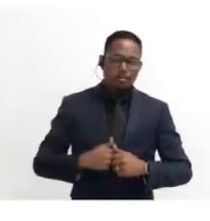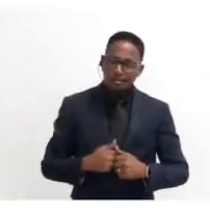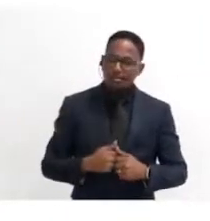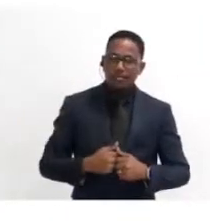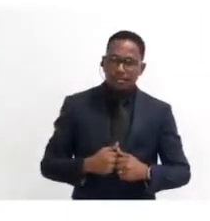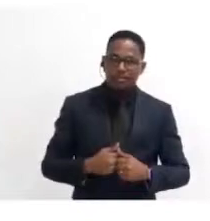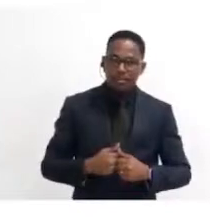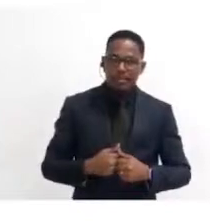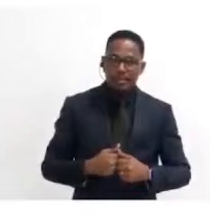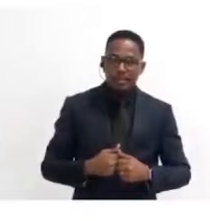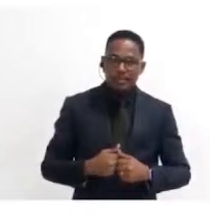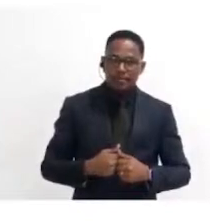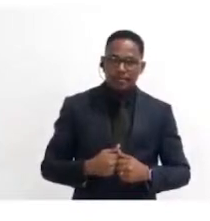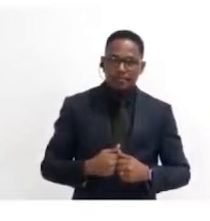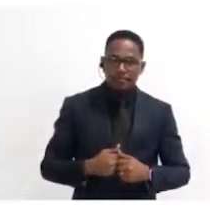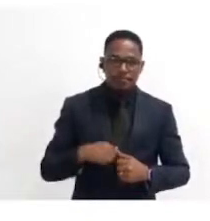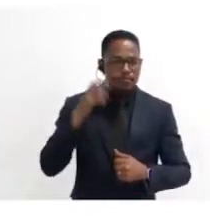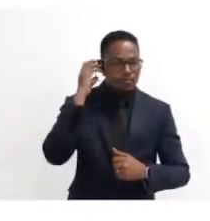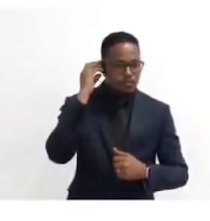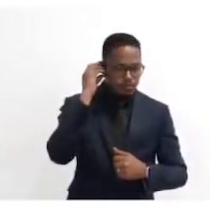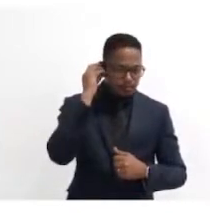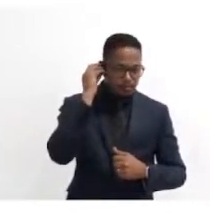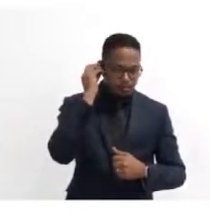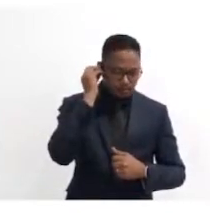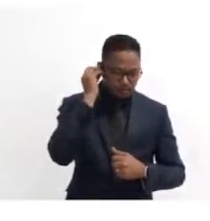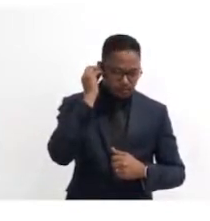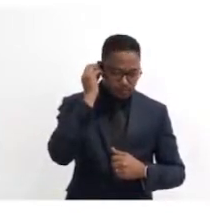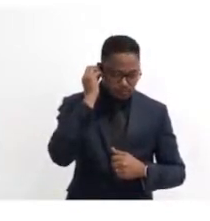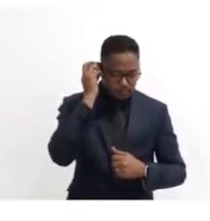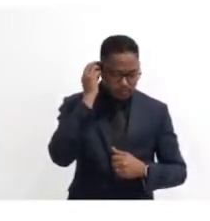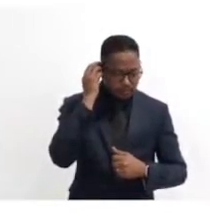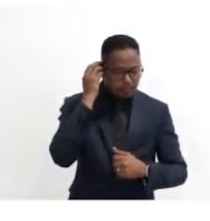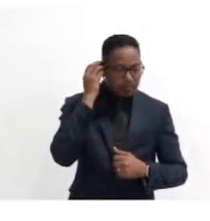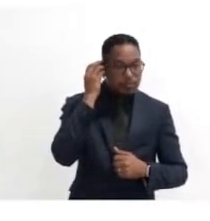So I'll throw this in there because it's kind of